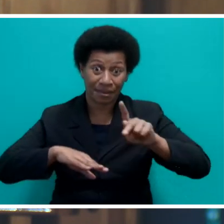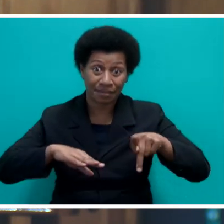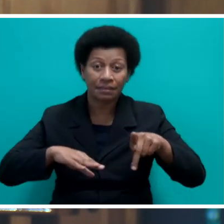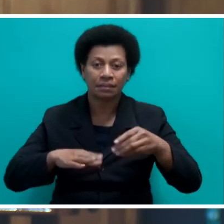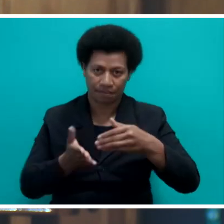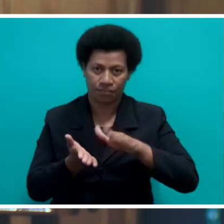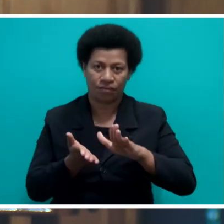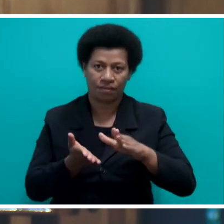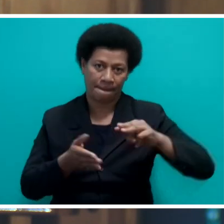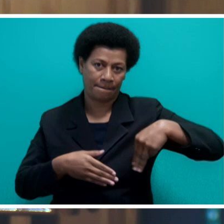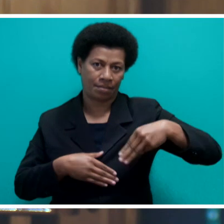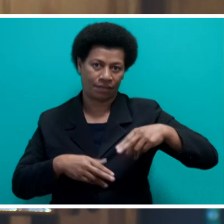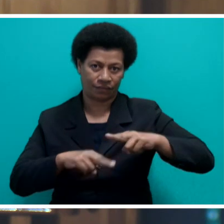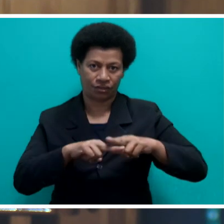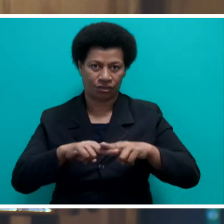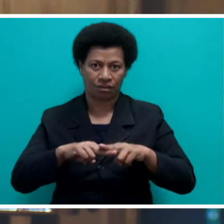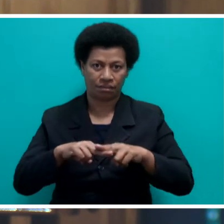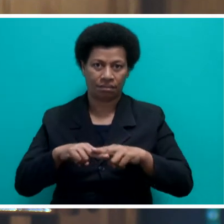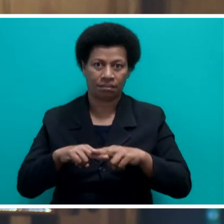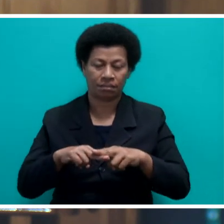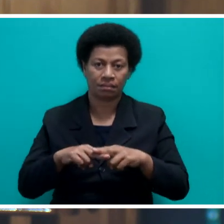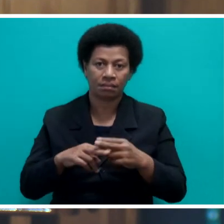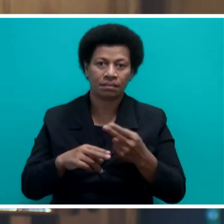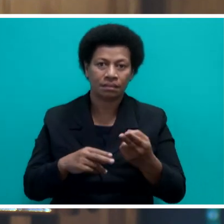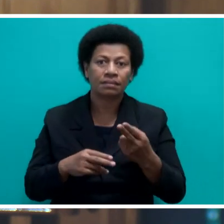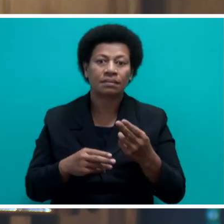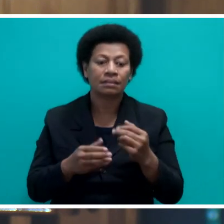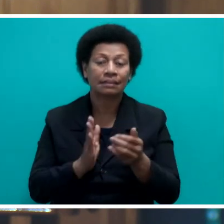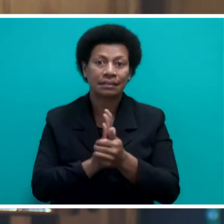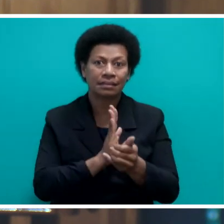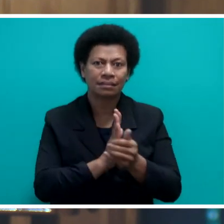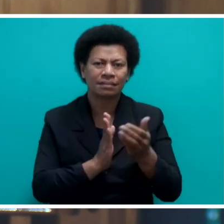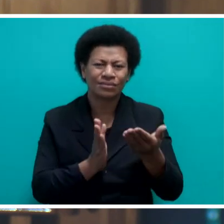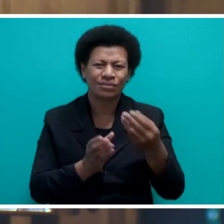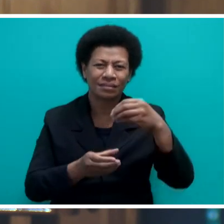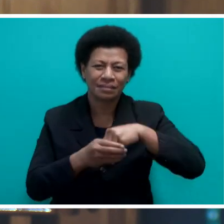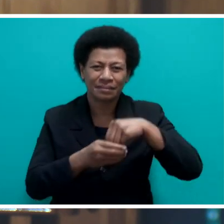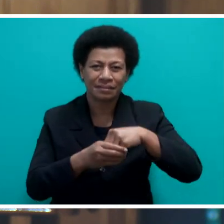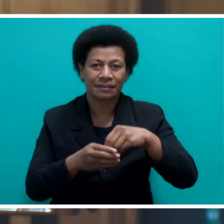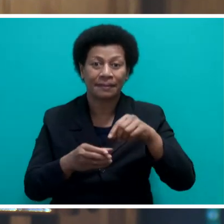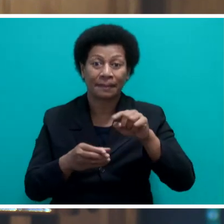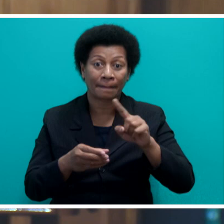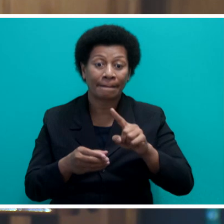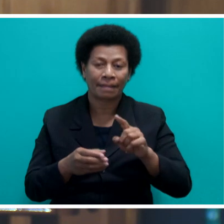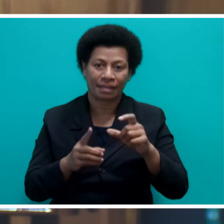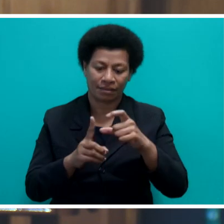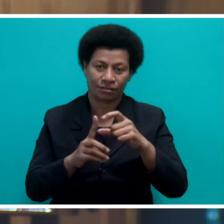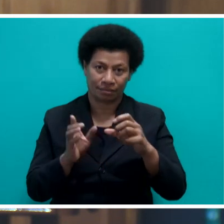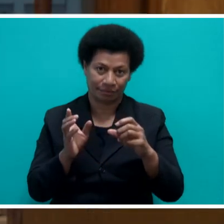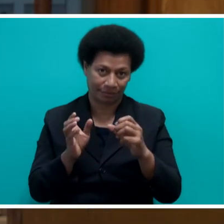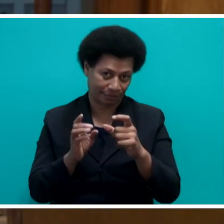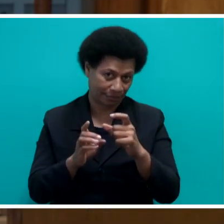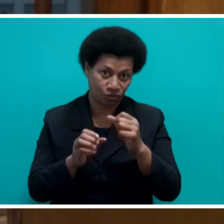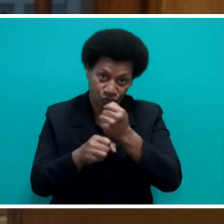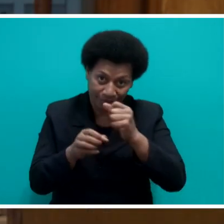Assembly, thereby enhancing participation of our nation in GDN-hosted events. The